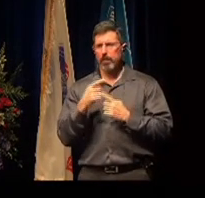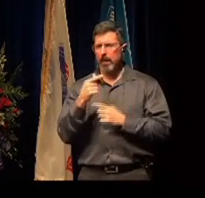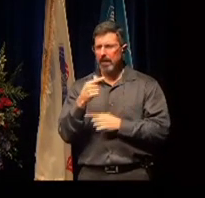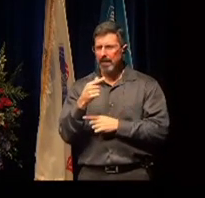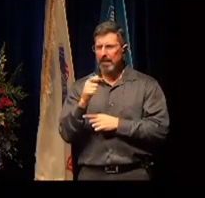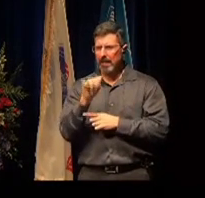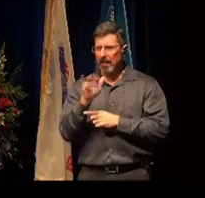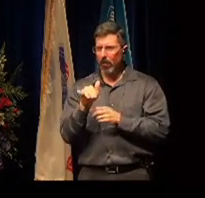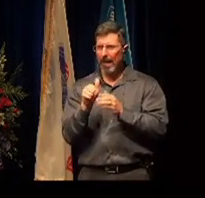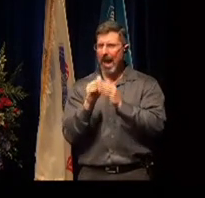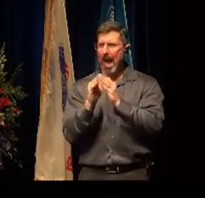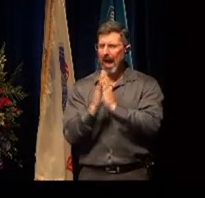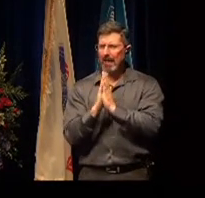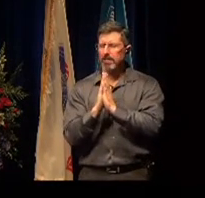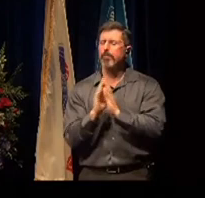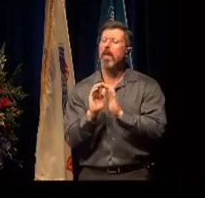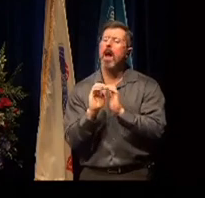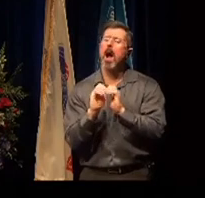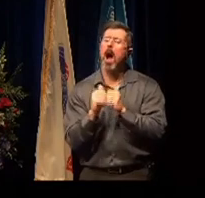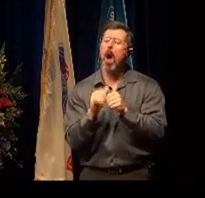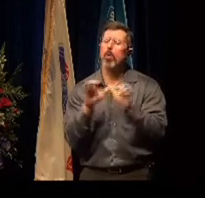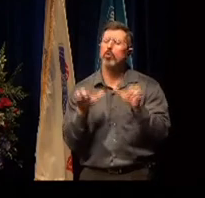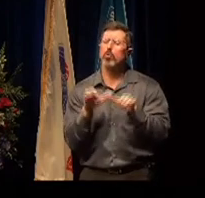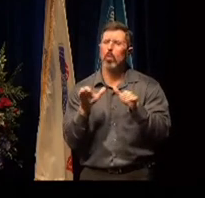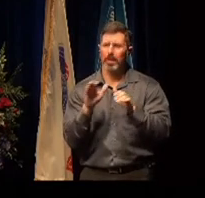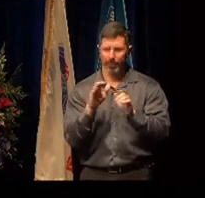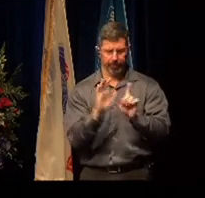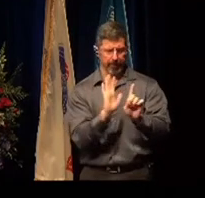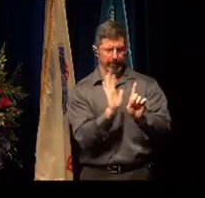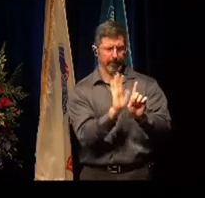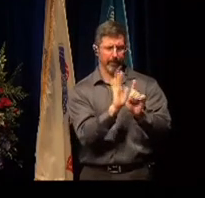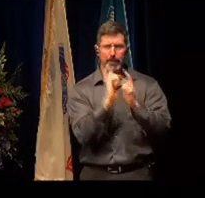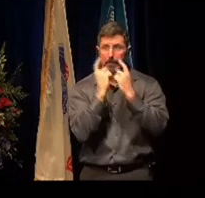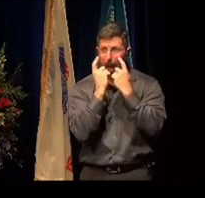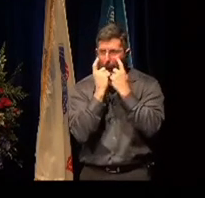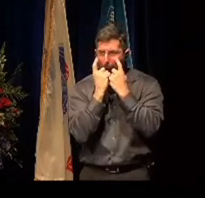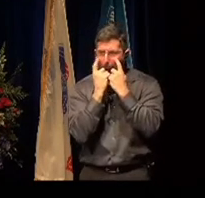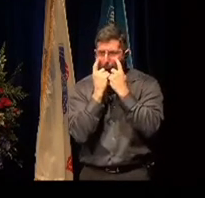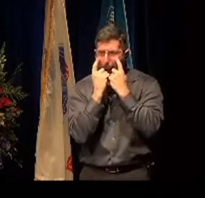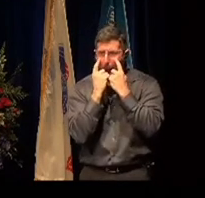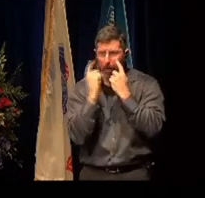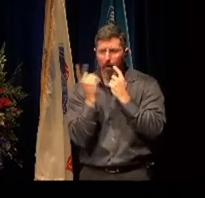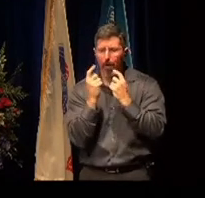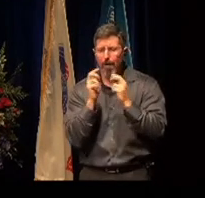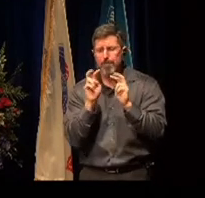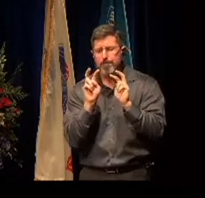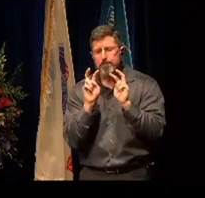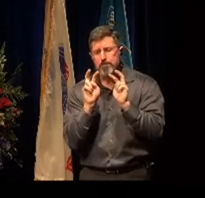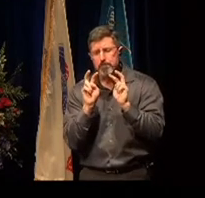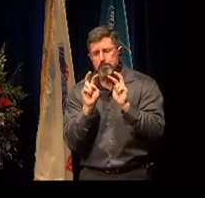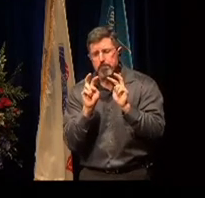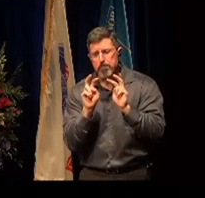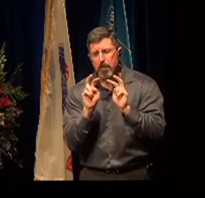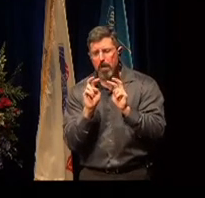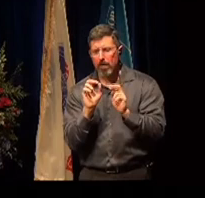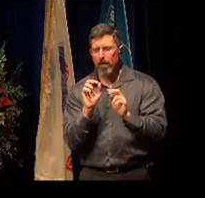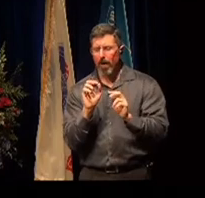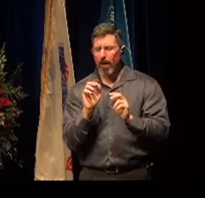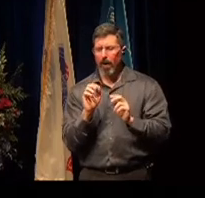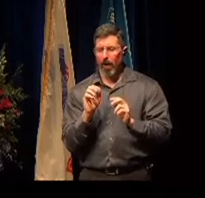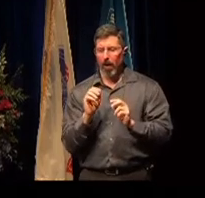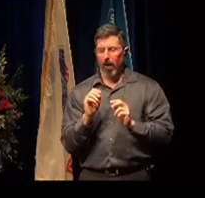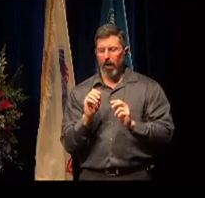were doing, he did so with these piercing eyes that I knew always saw more than what